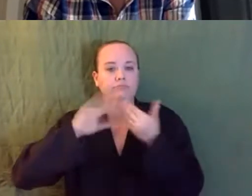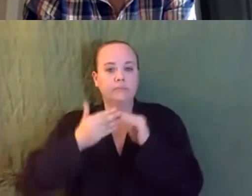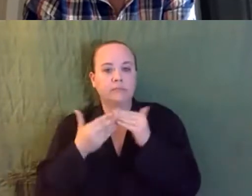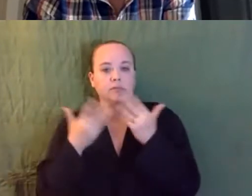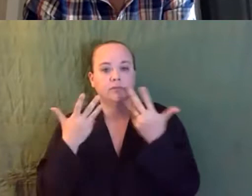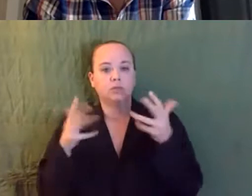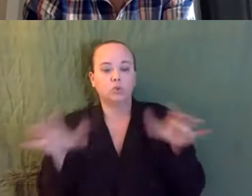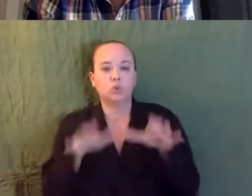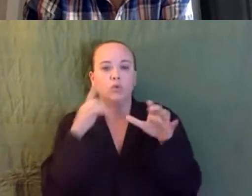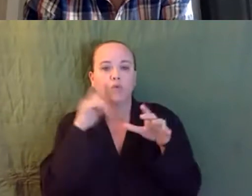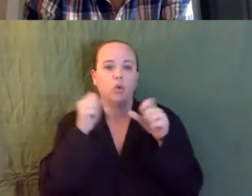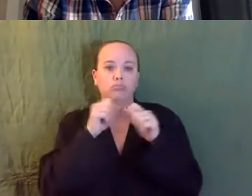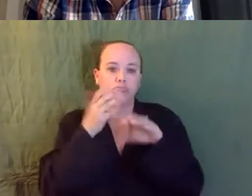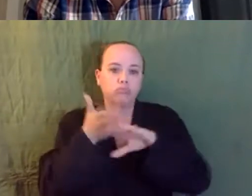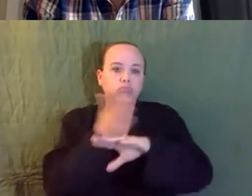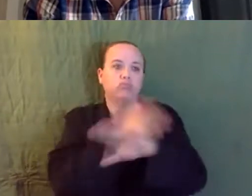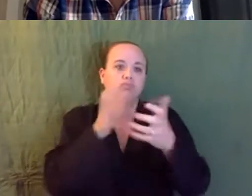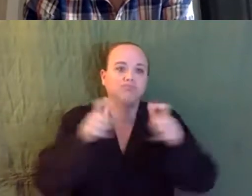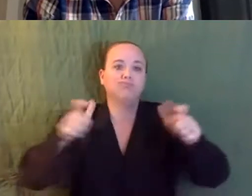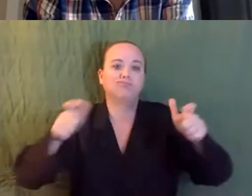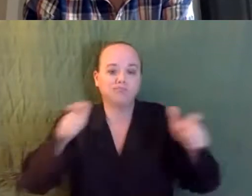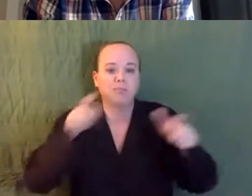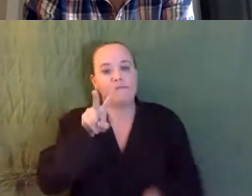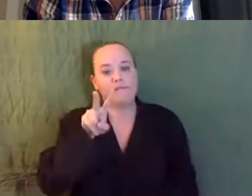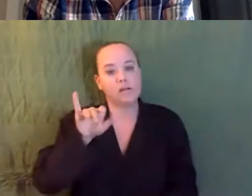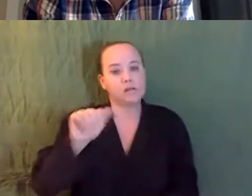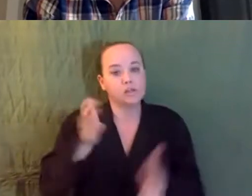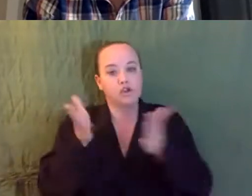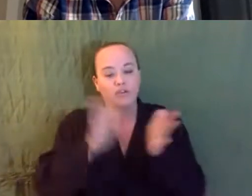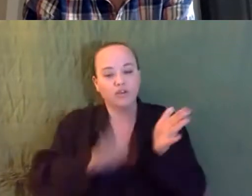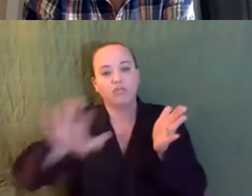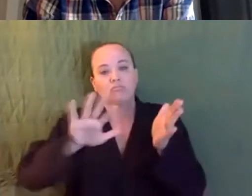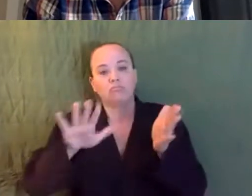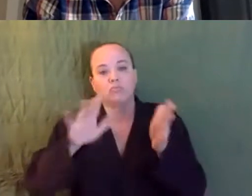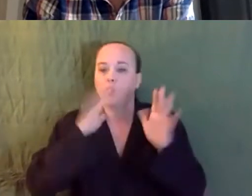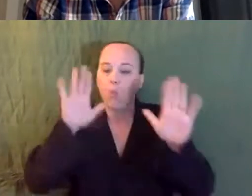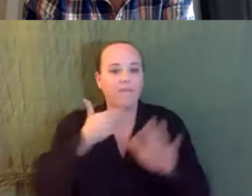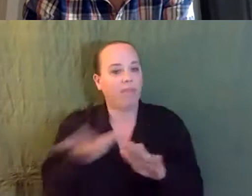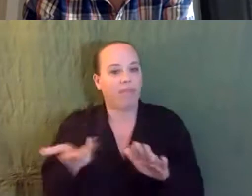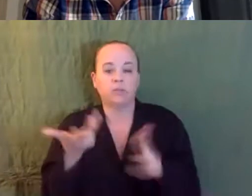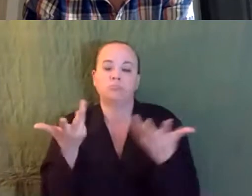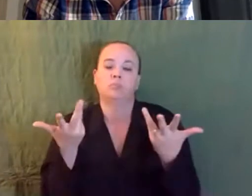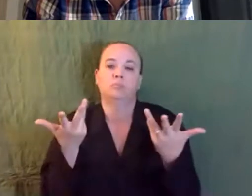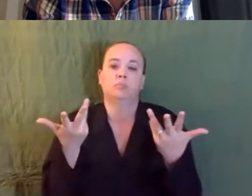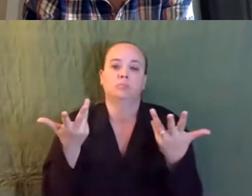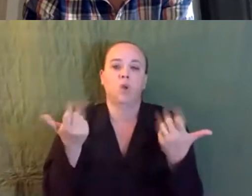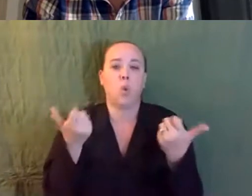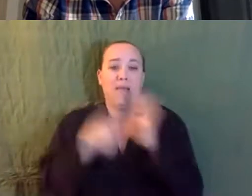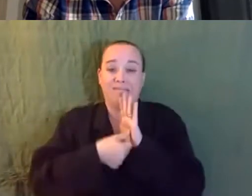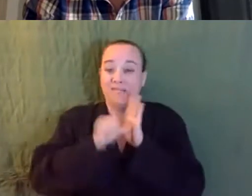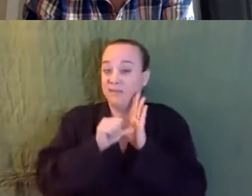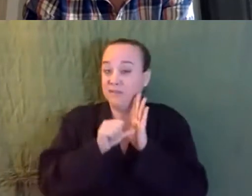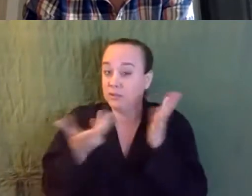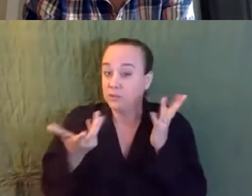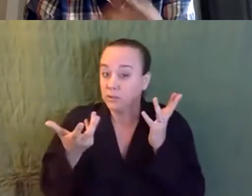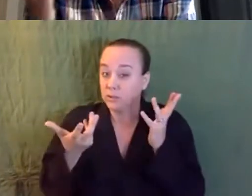to expand VIA is absolutely a great thing. You know, I would like to point out, you